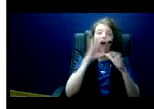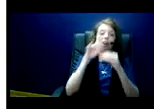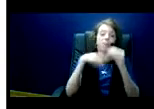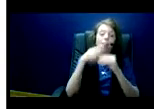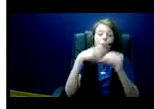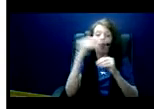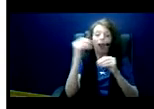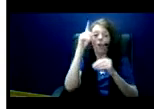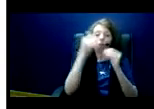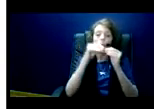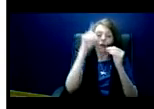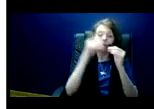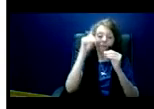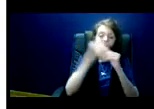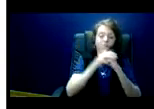more